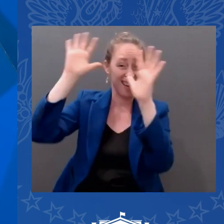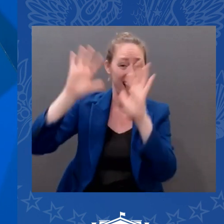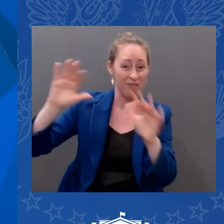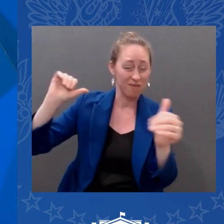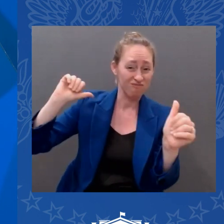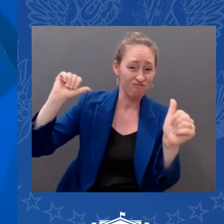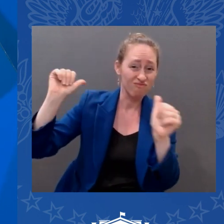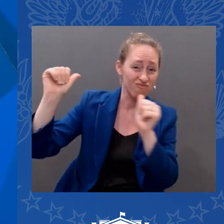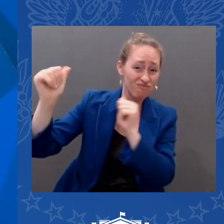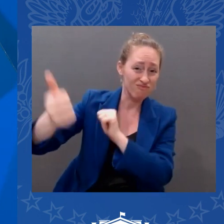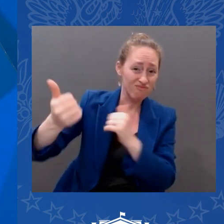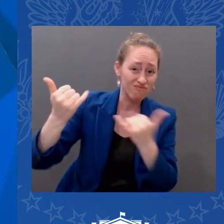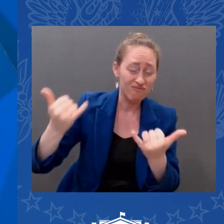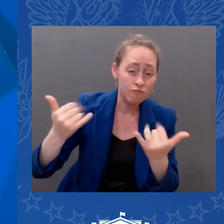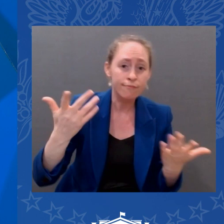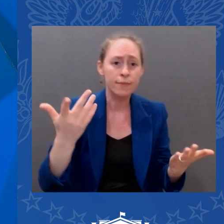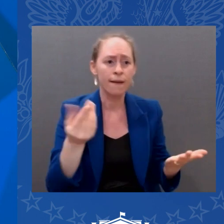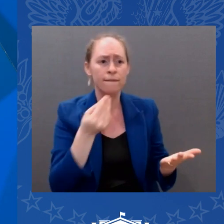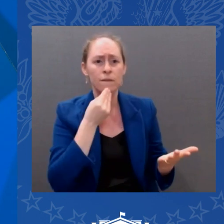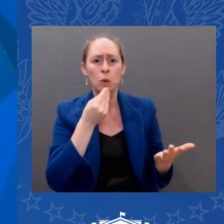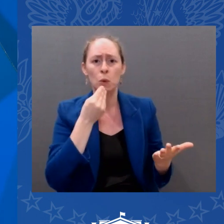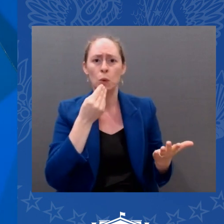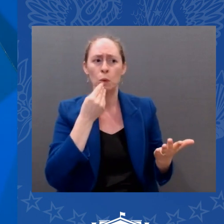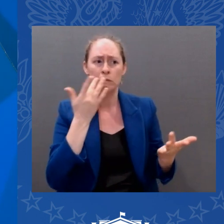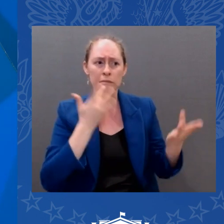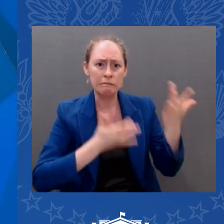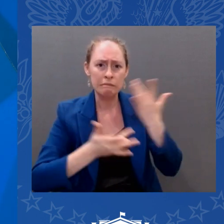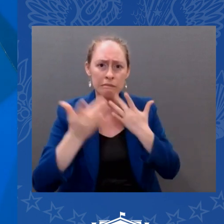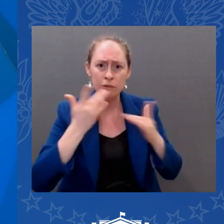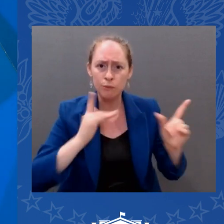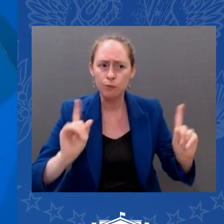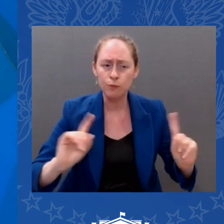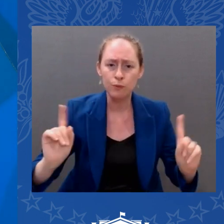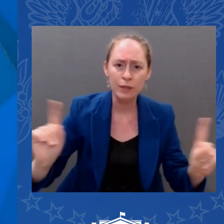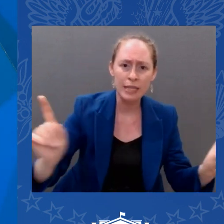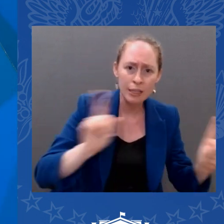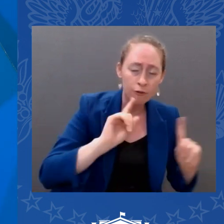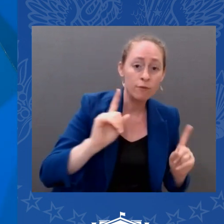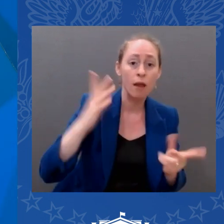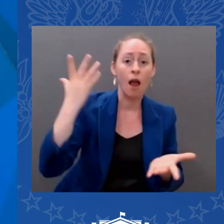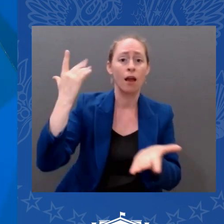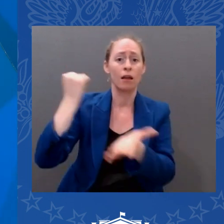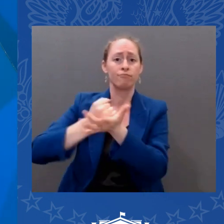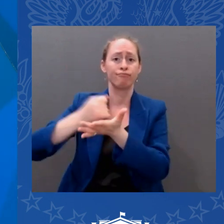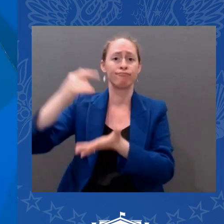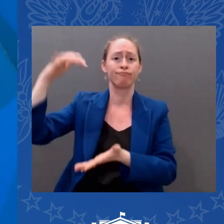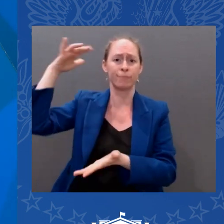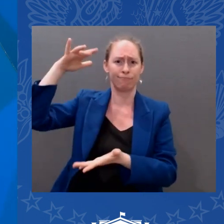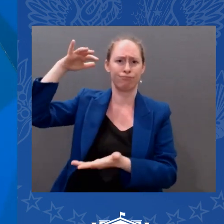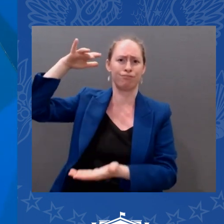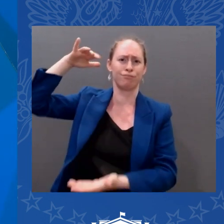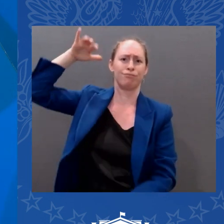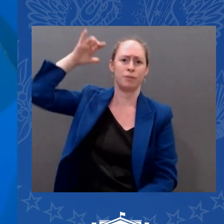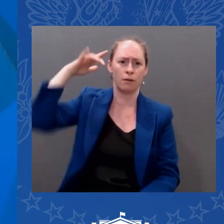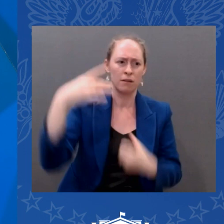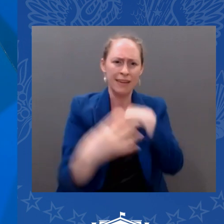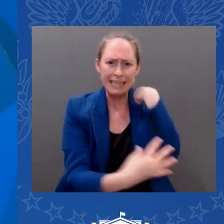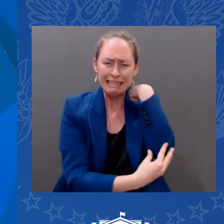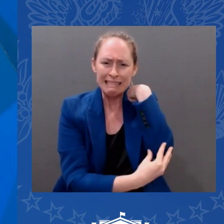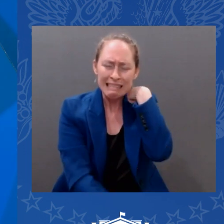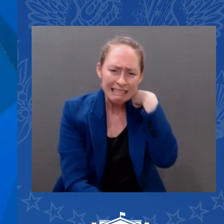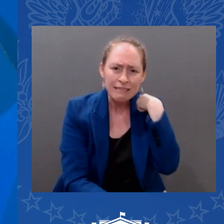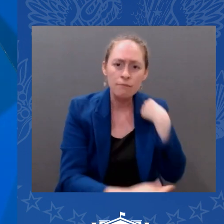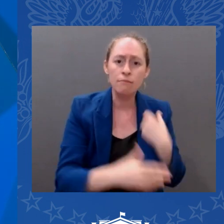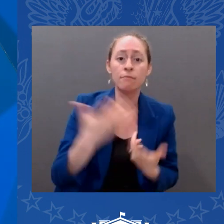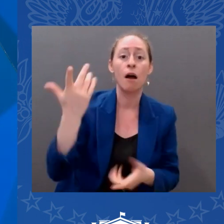inequality, corruption, and gender-based violence. When I think about these